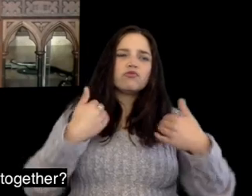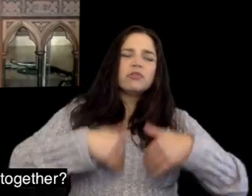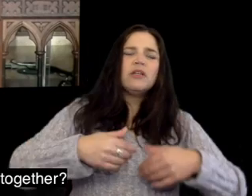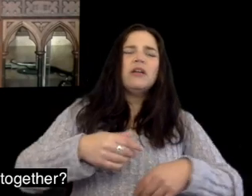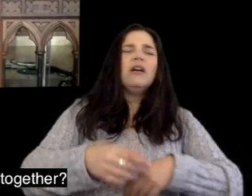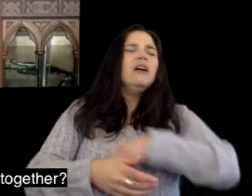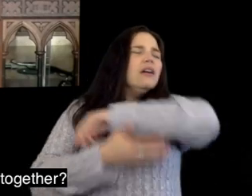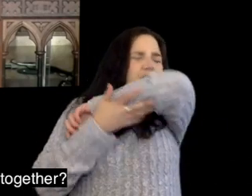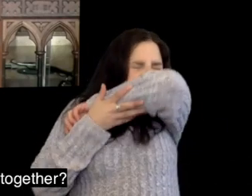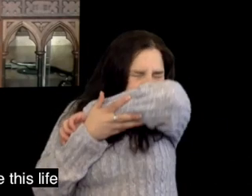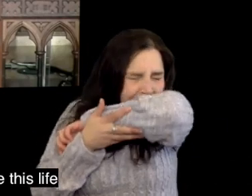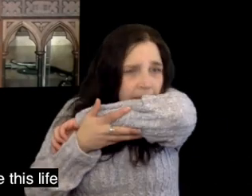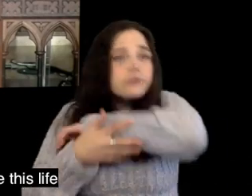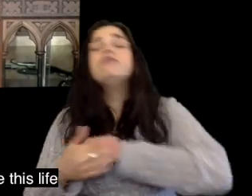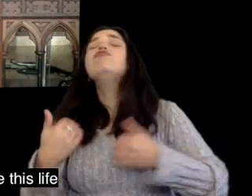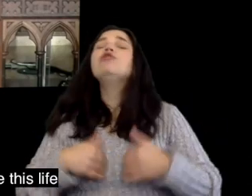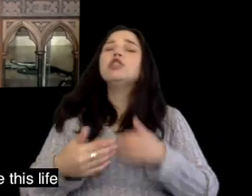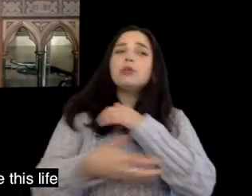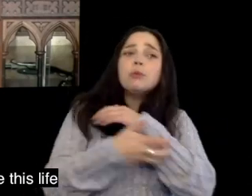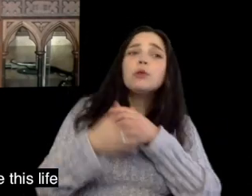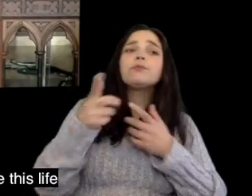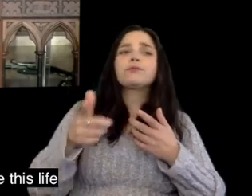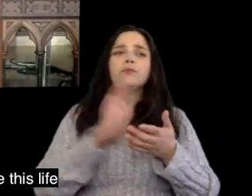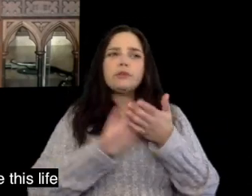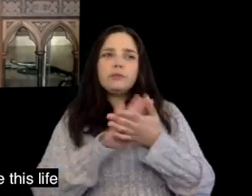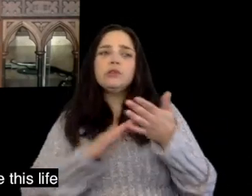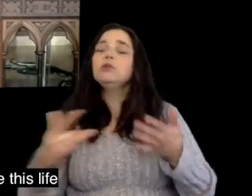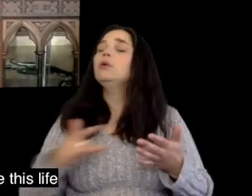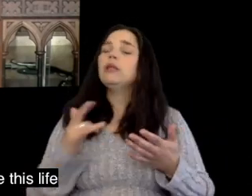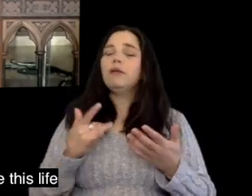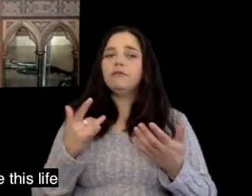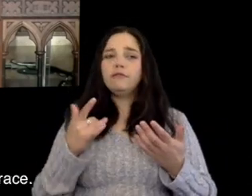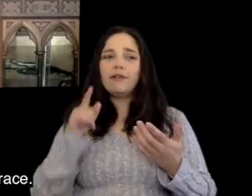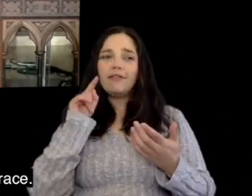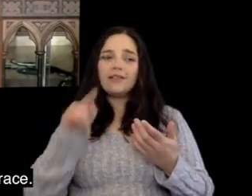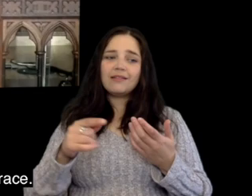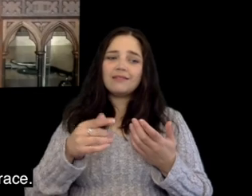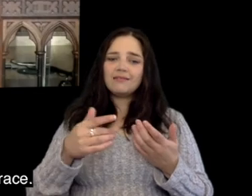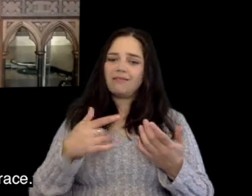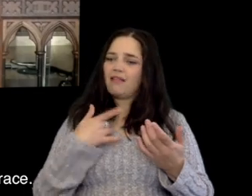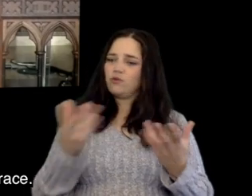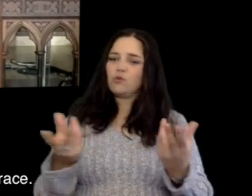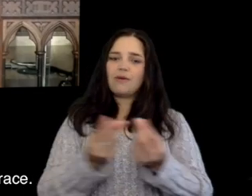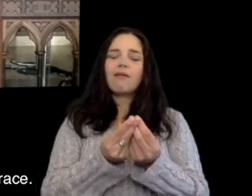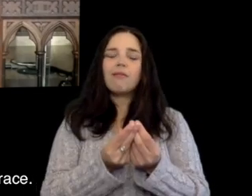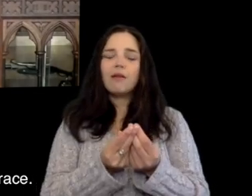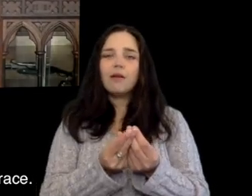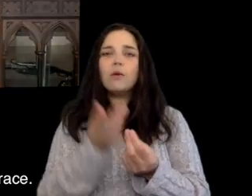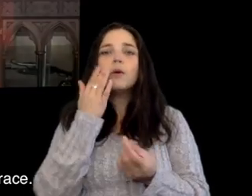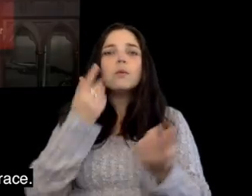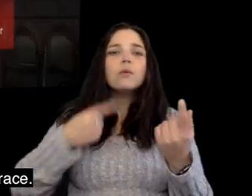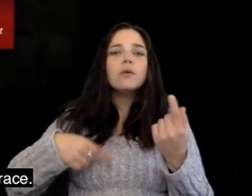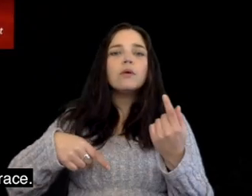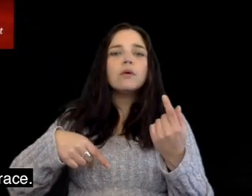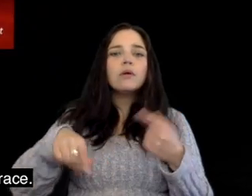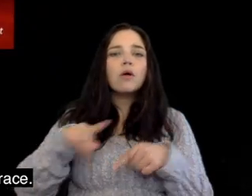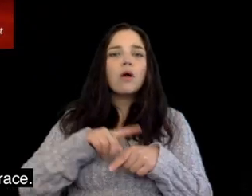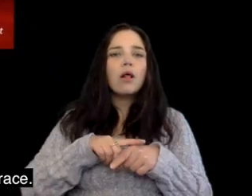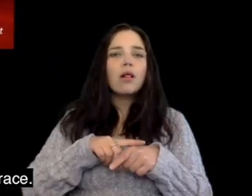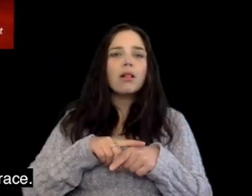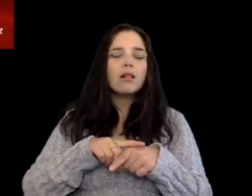rich and poor? What does it mean to live together? What does it mean to live out this life where we are all in